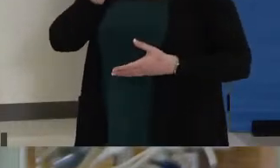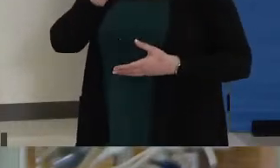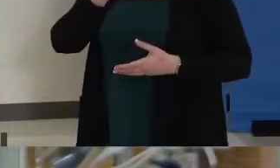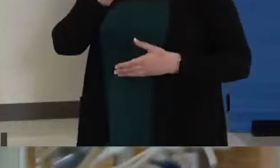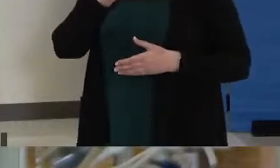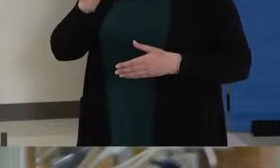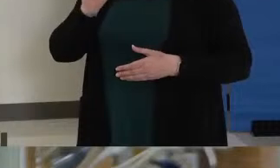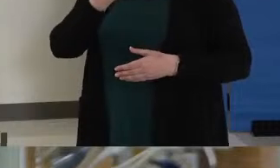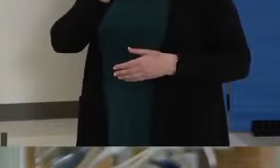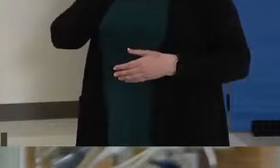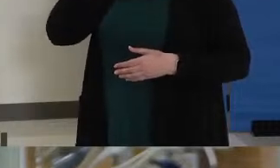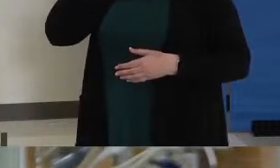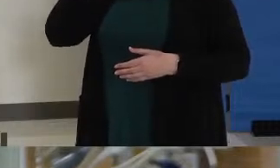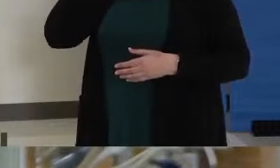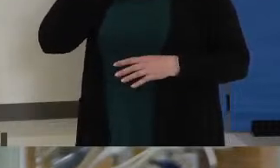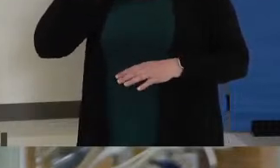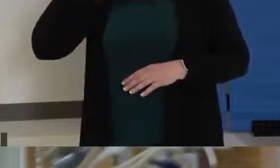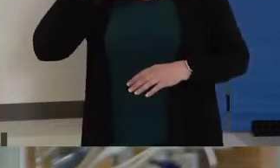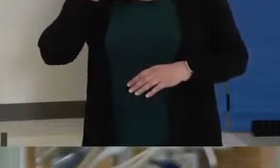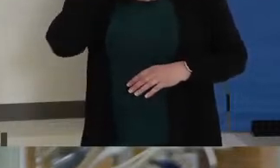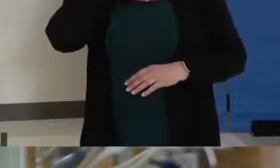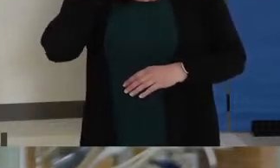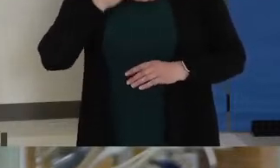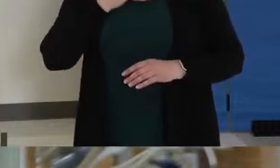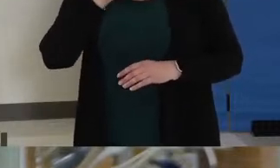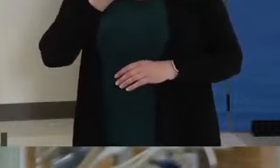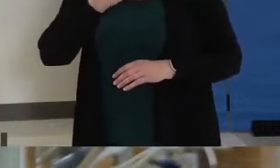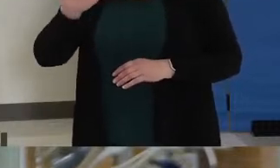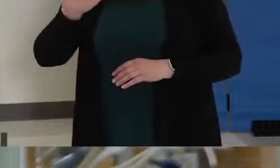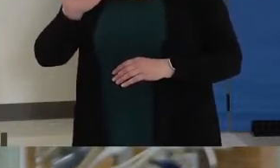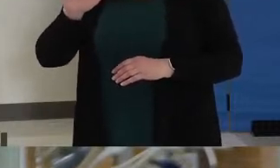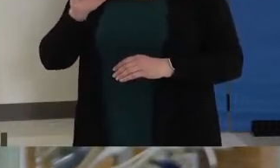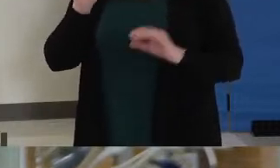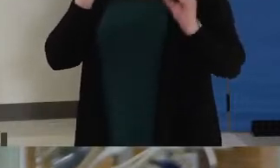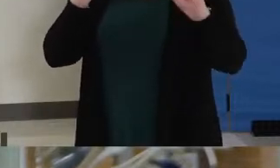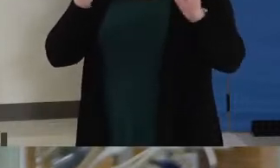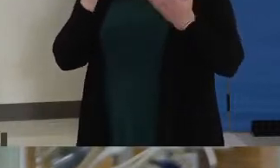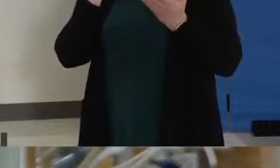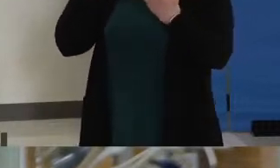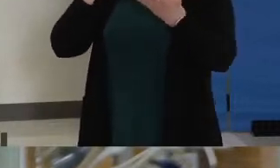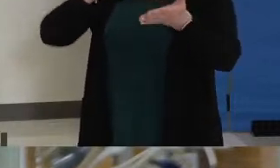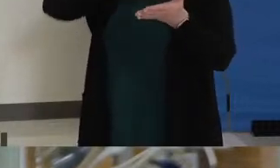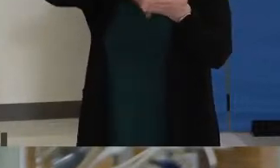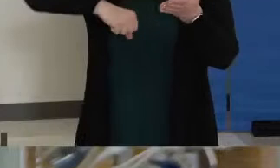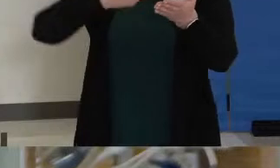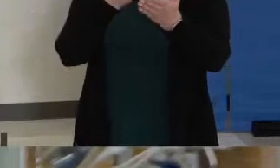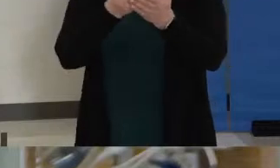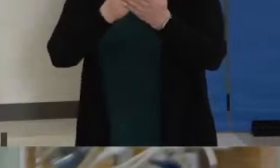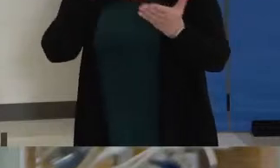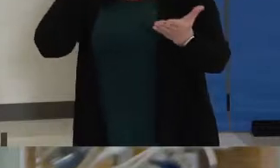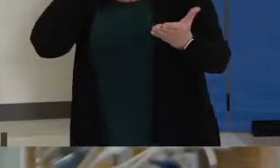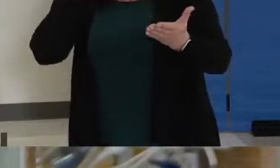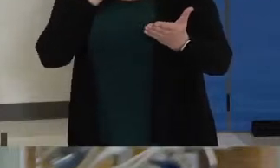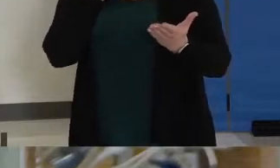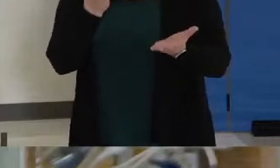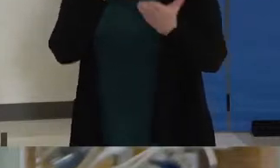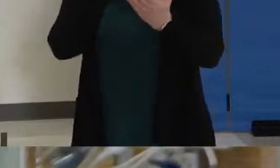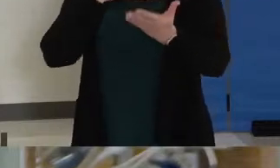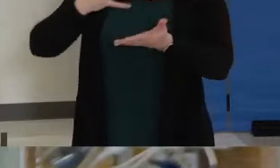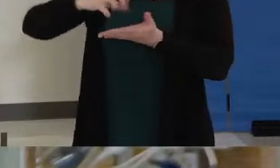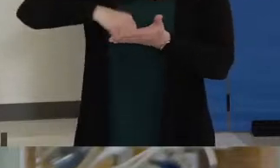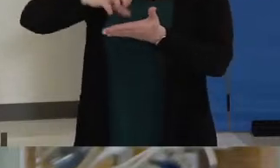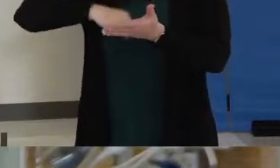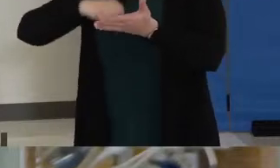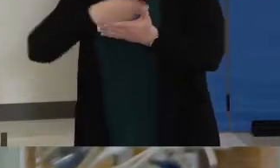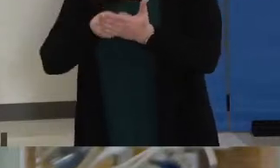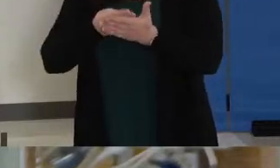will, including political will. No one is proposing to take anyone's money. The governor is not proposing that. But let's